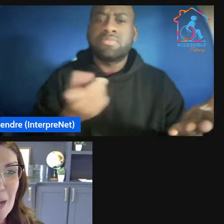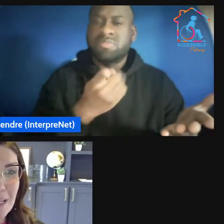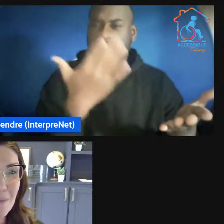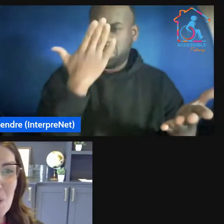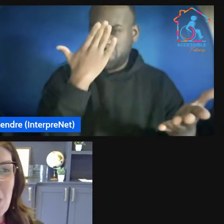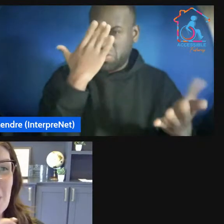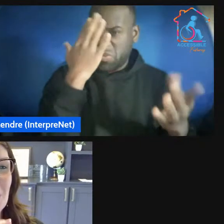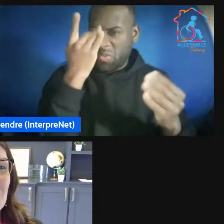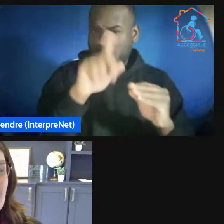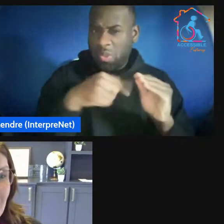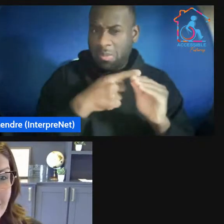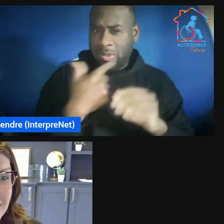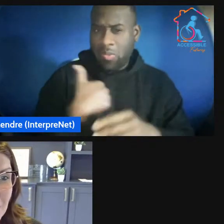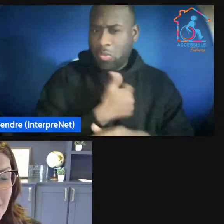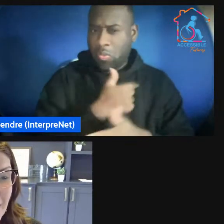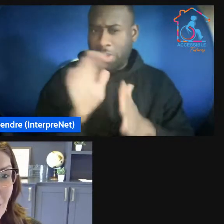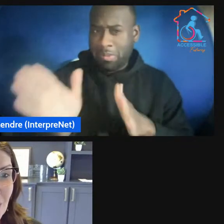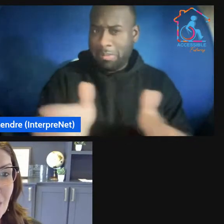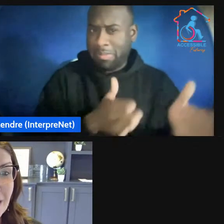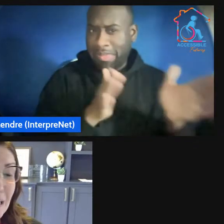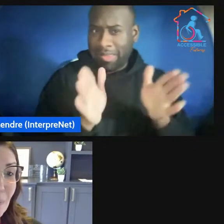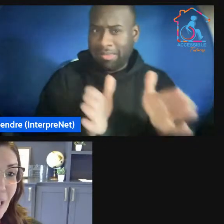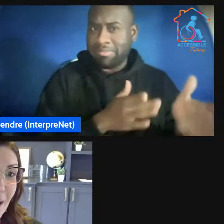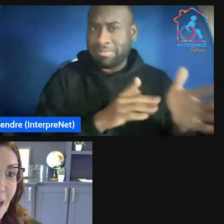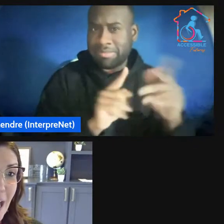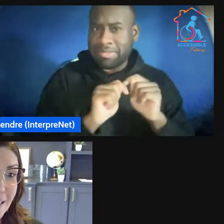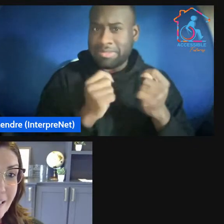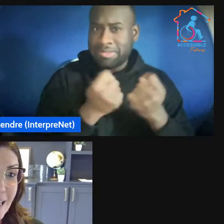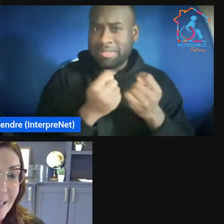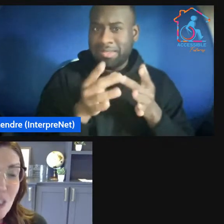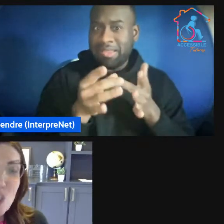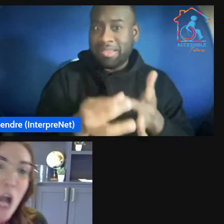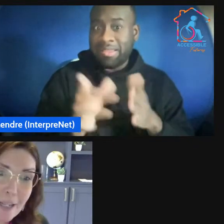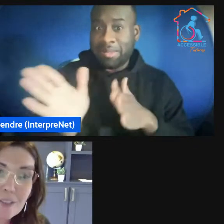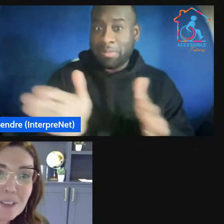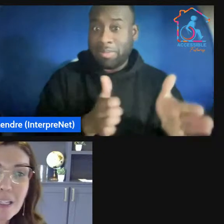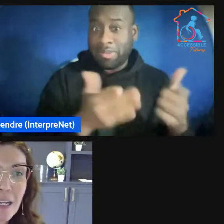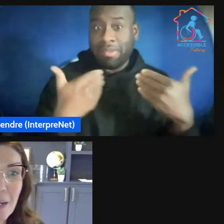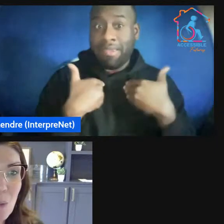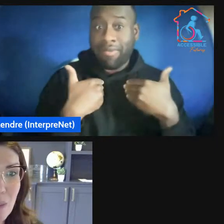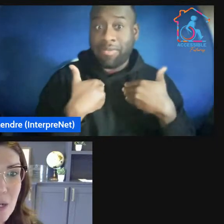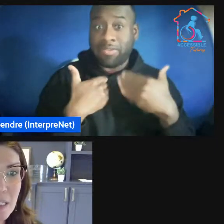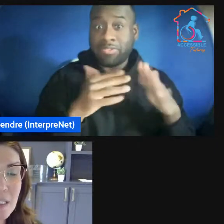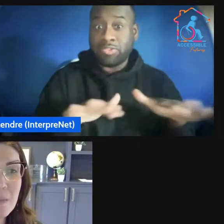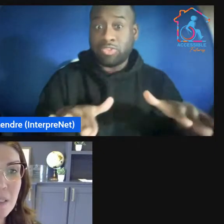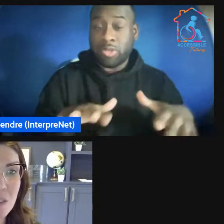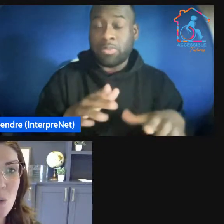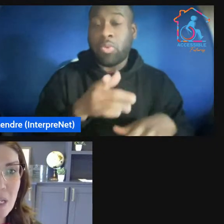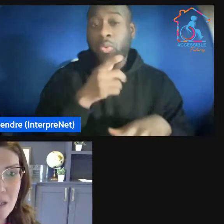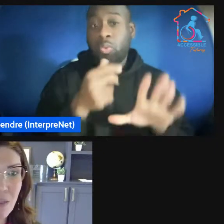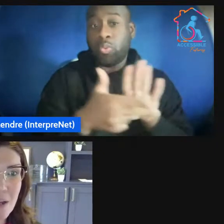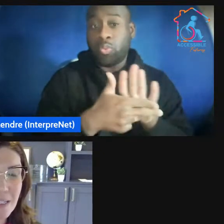thoughtful about even the way we put the planning team together. The lead planner has a child with